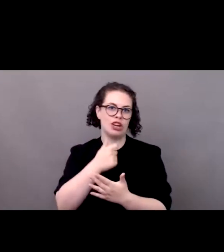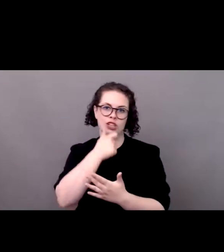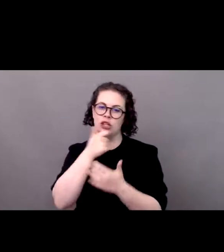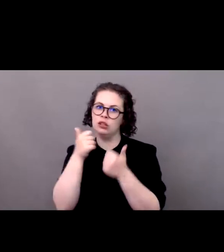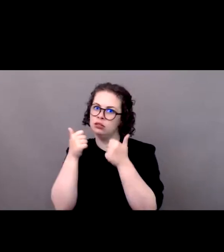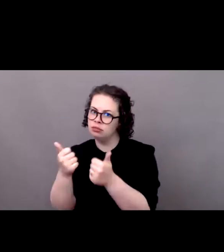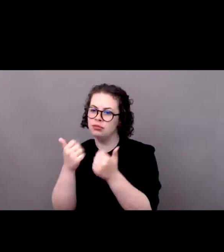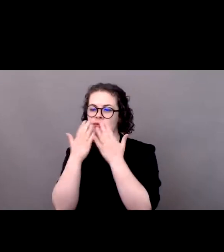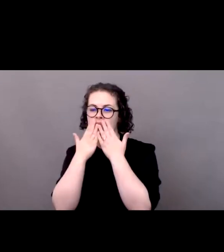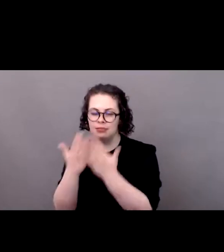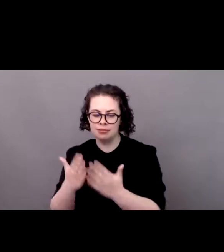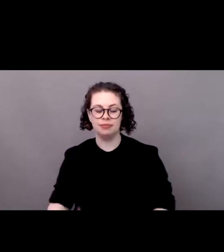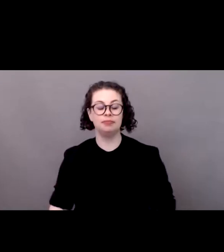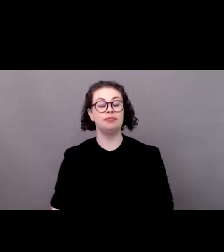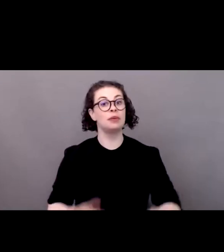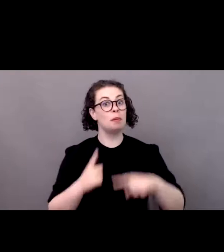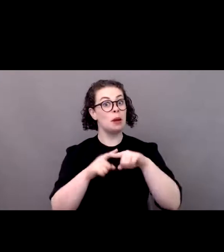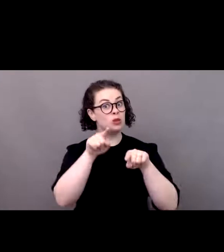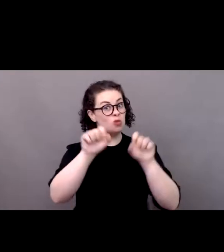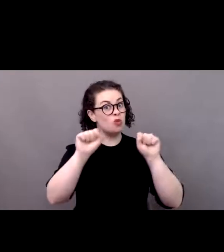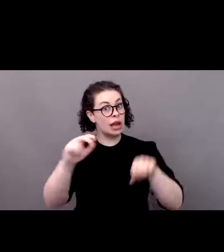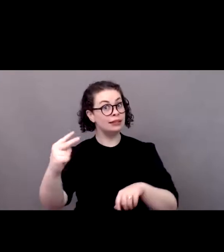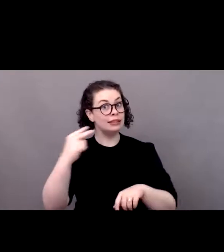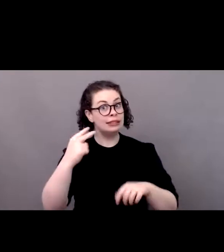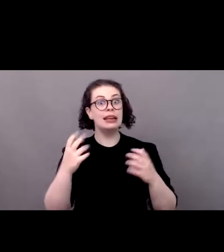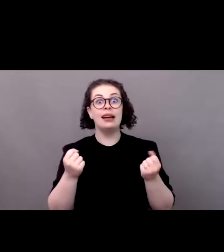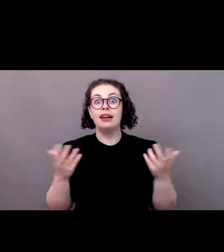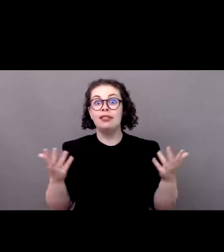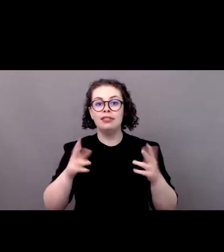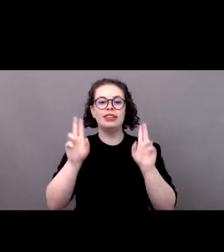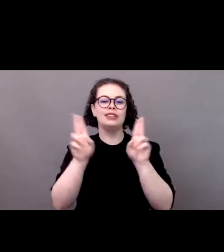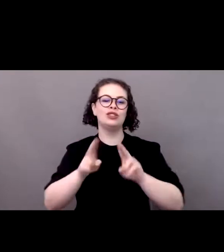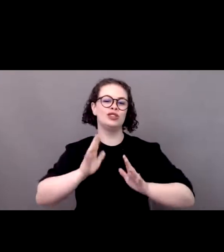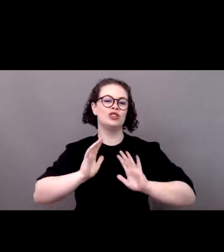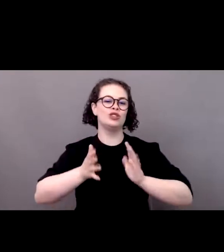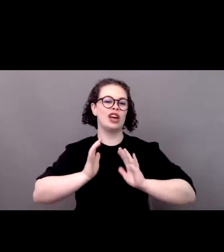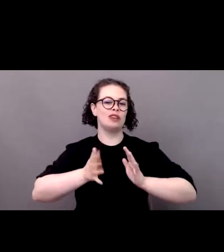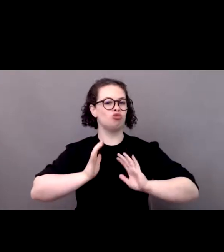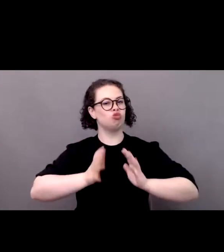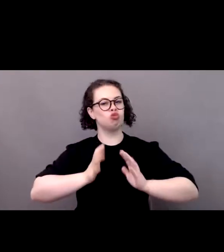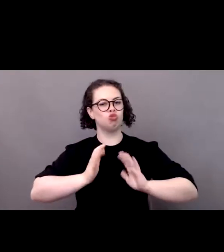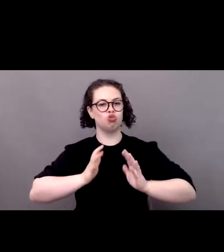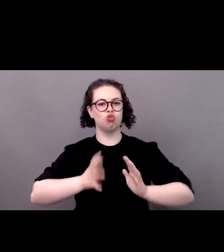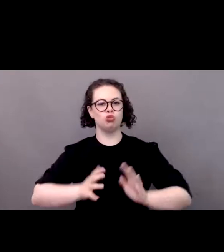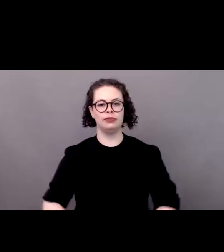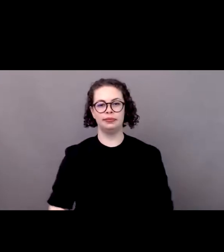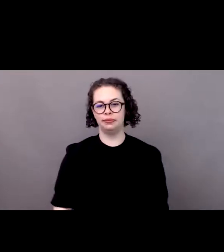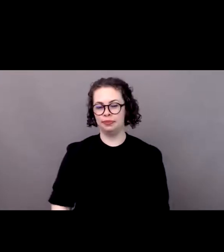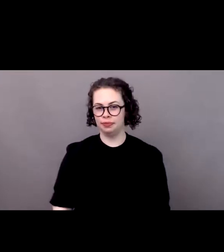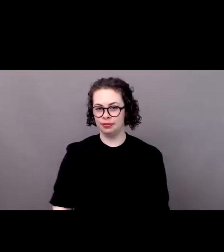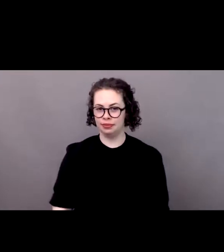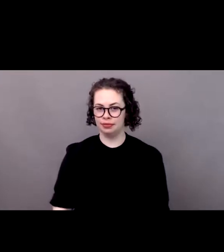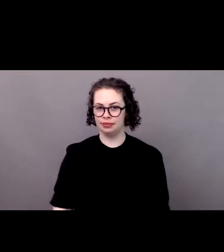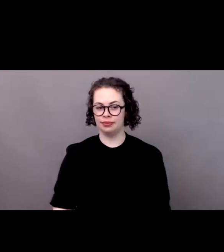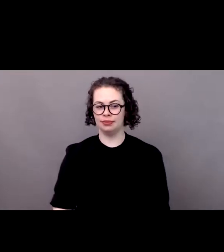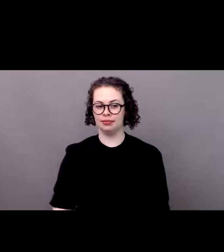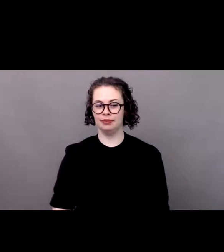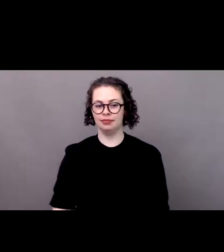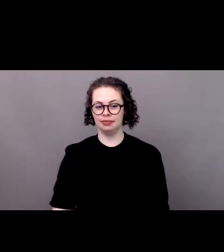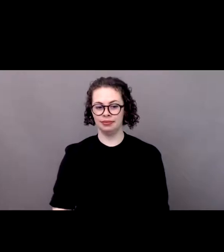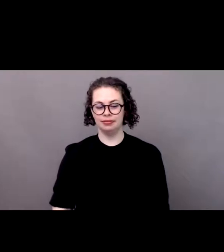we also have a translation into international sign language. Here we go. We are ready for